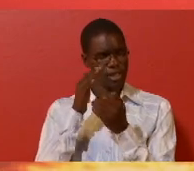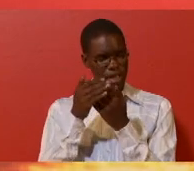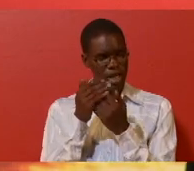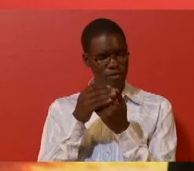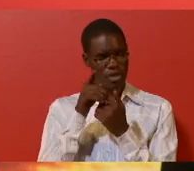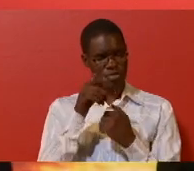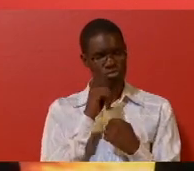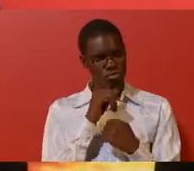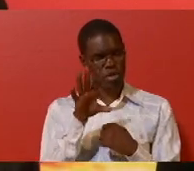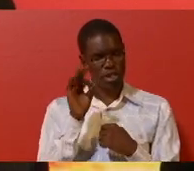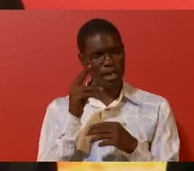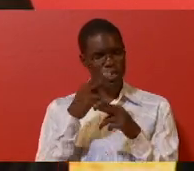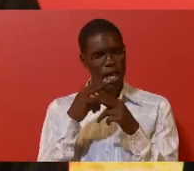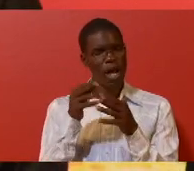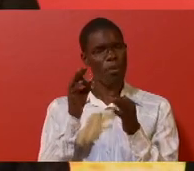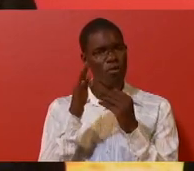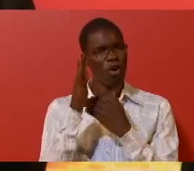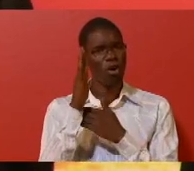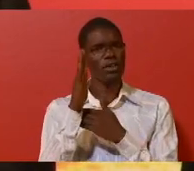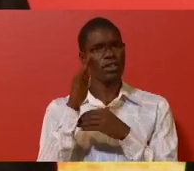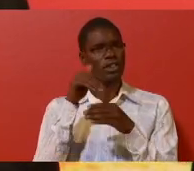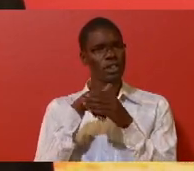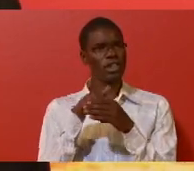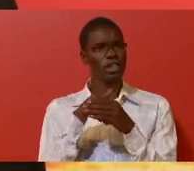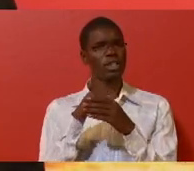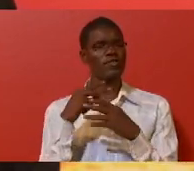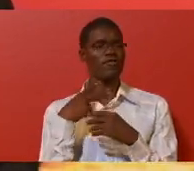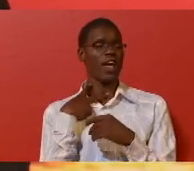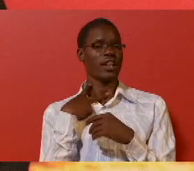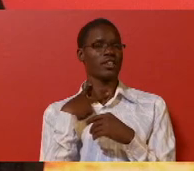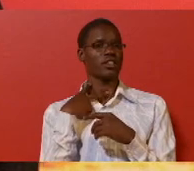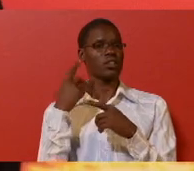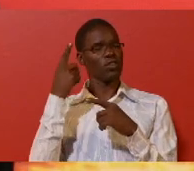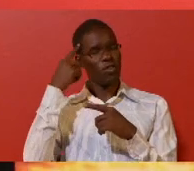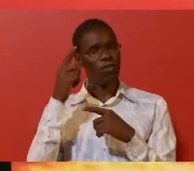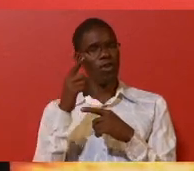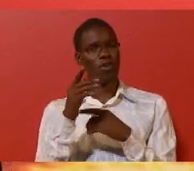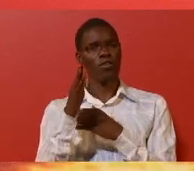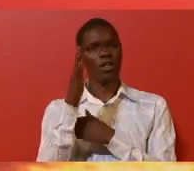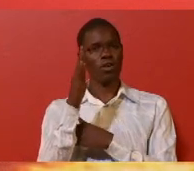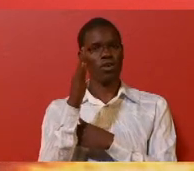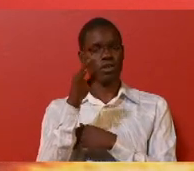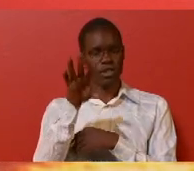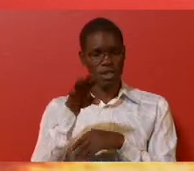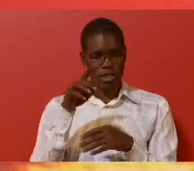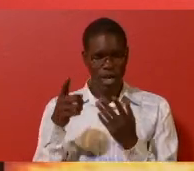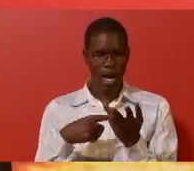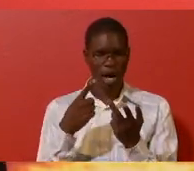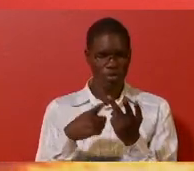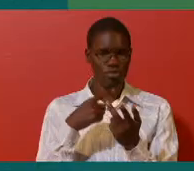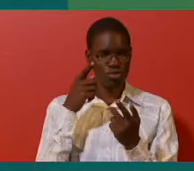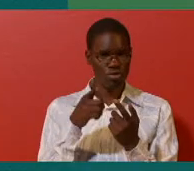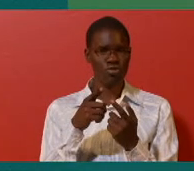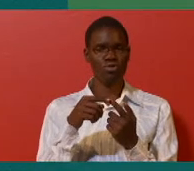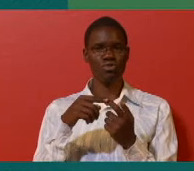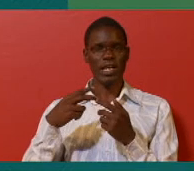"You shall not take the name of the Lord your God in vain. For the Lord will not hold him guiltless who takes